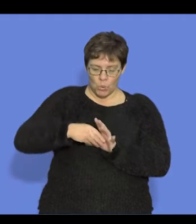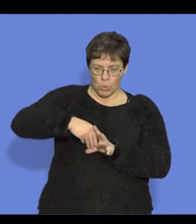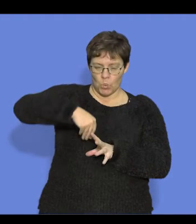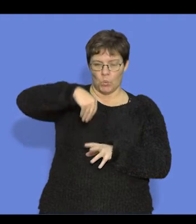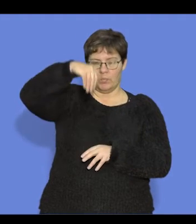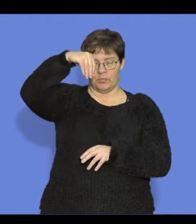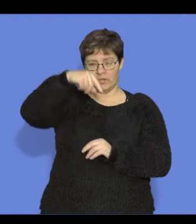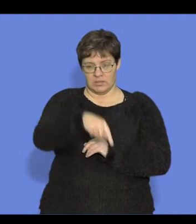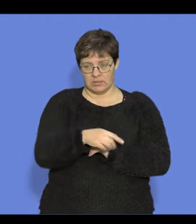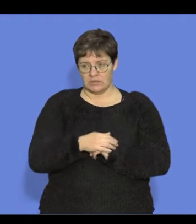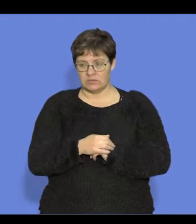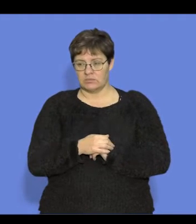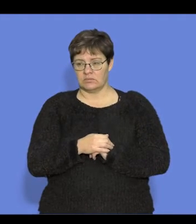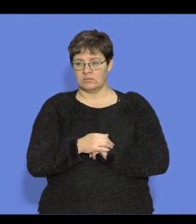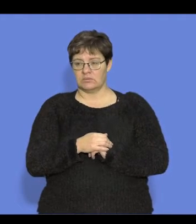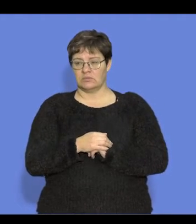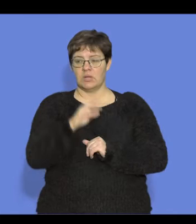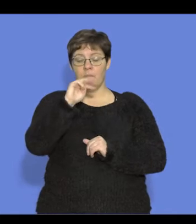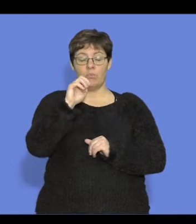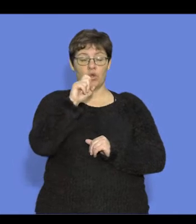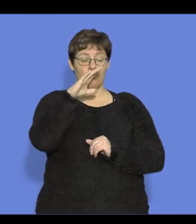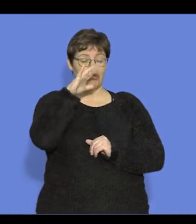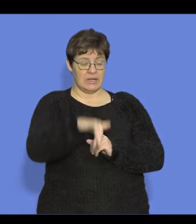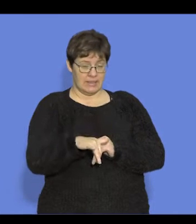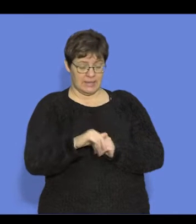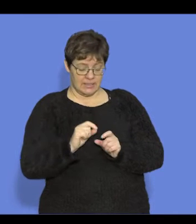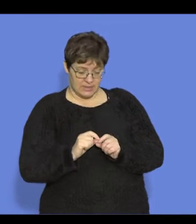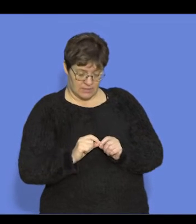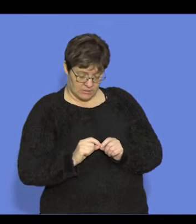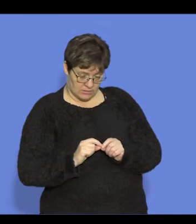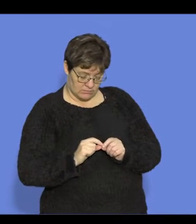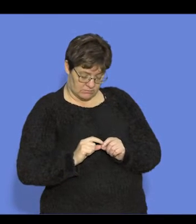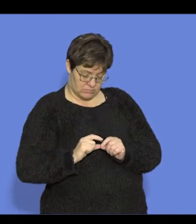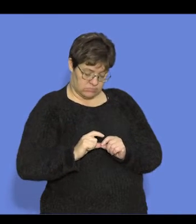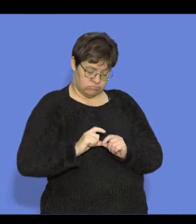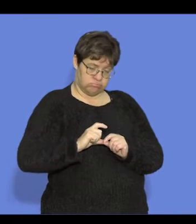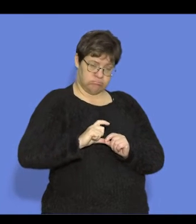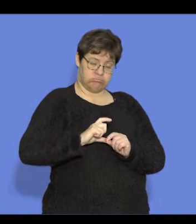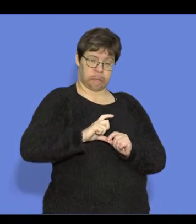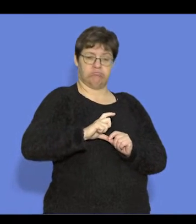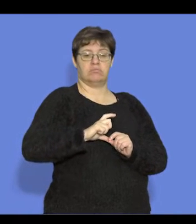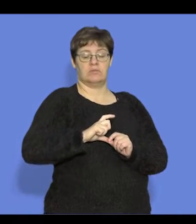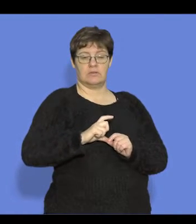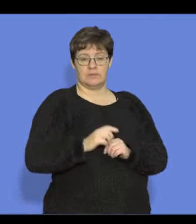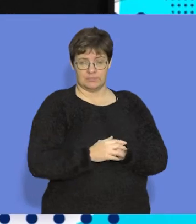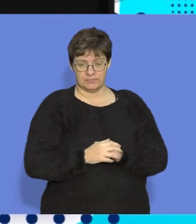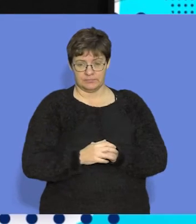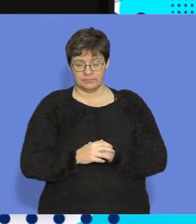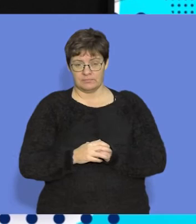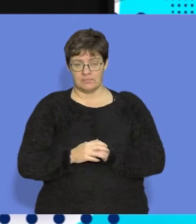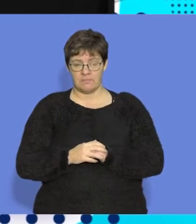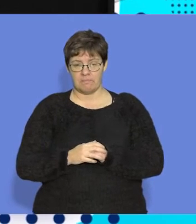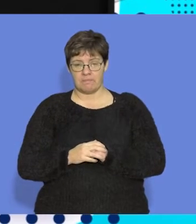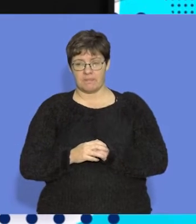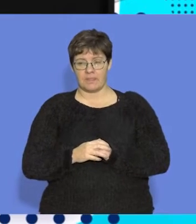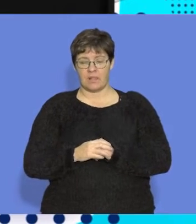and the mercury is then sucked up the tube as well. And you know that